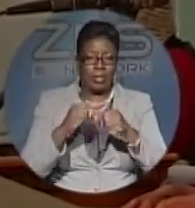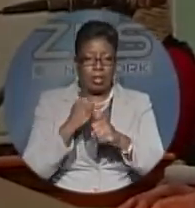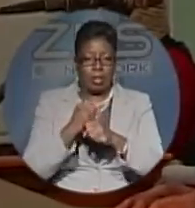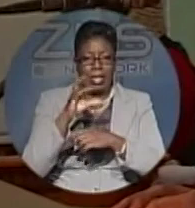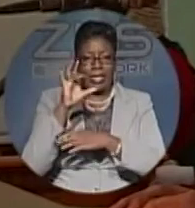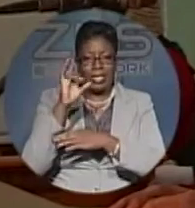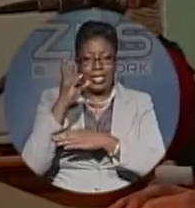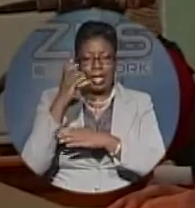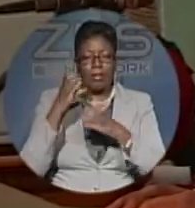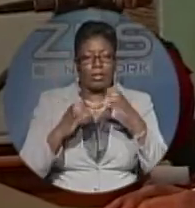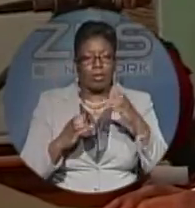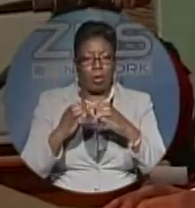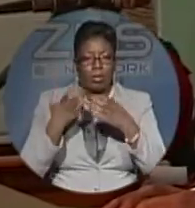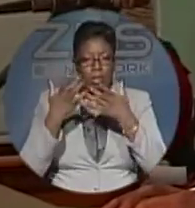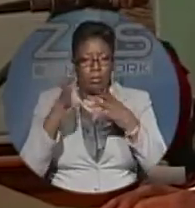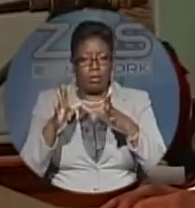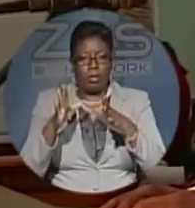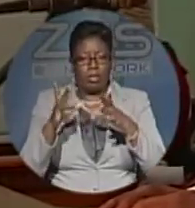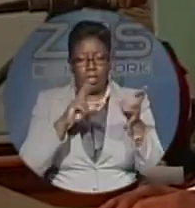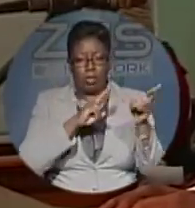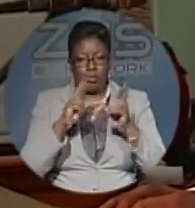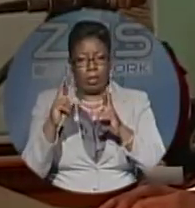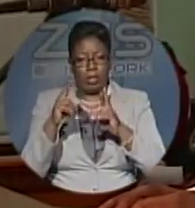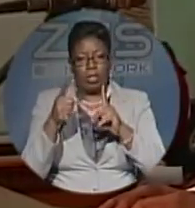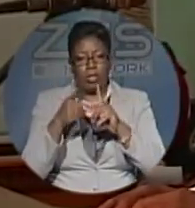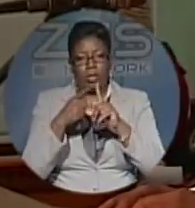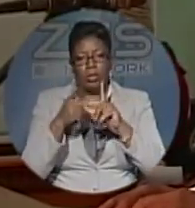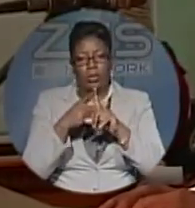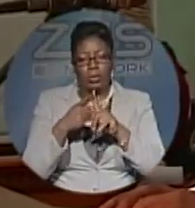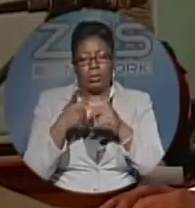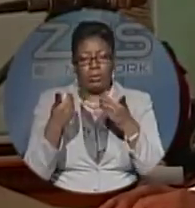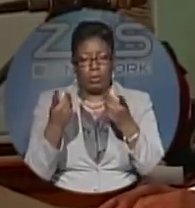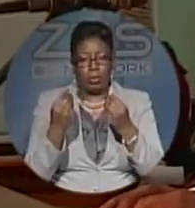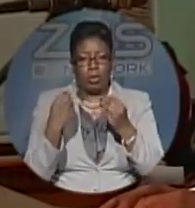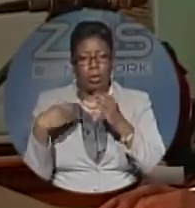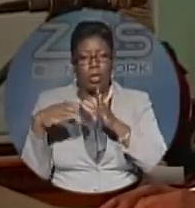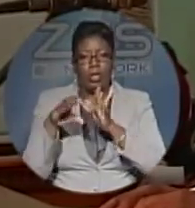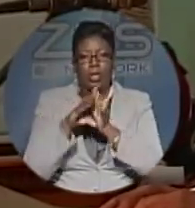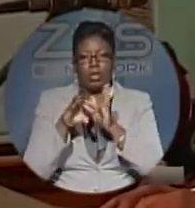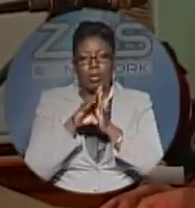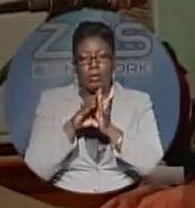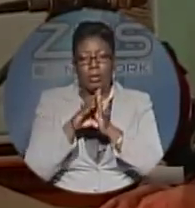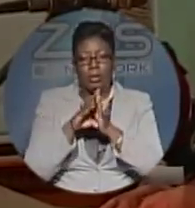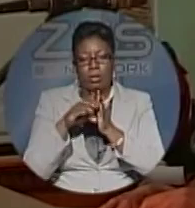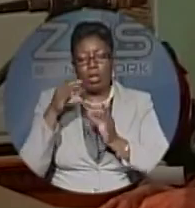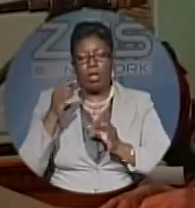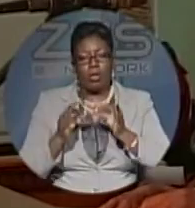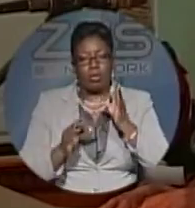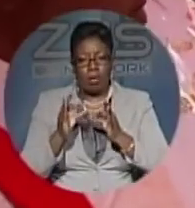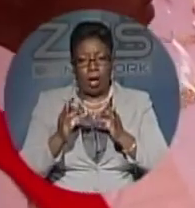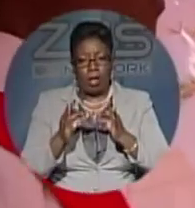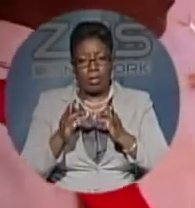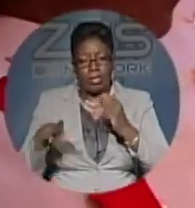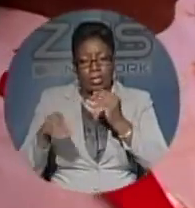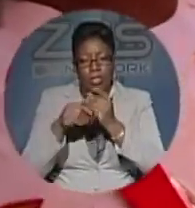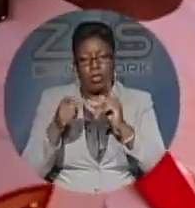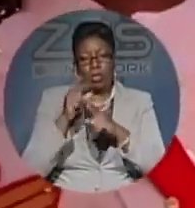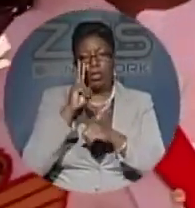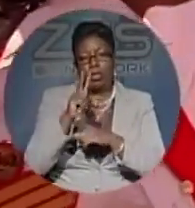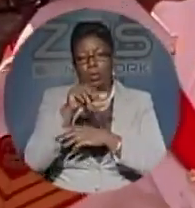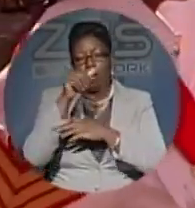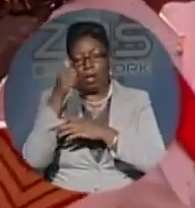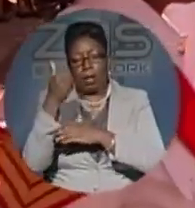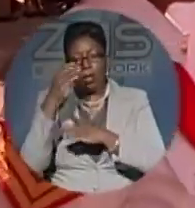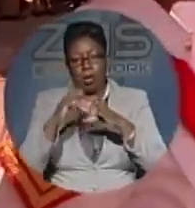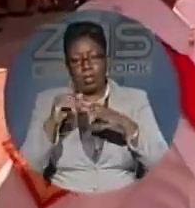seven courts in New Providence which are equipped to conduct criminal trials. This is in addition to the two courts in Grand Bahama. New